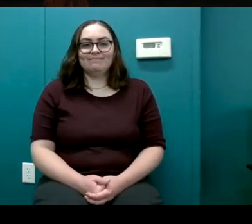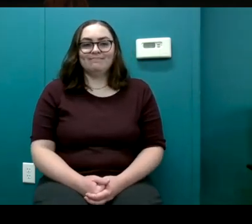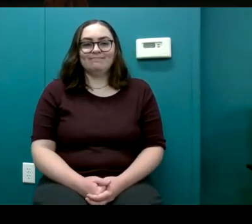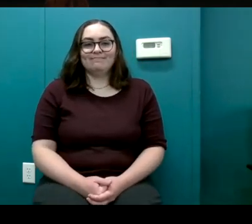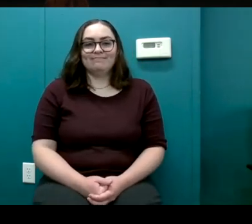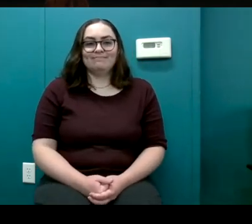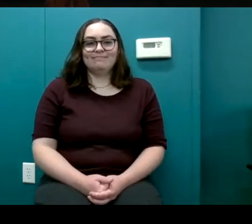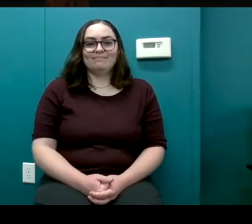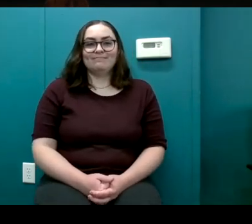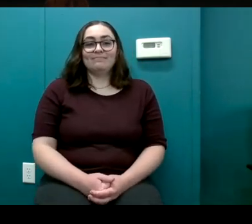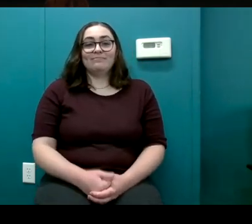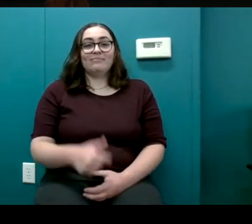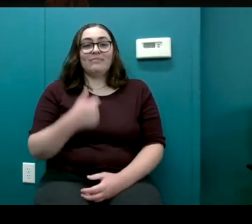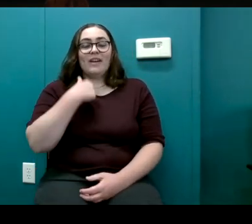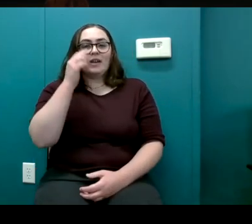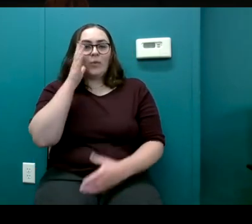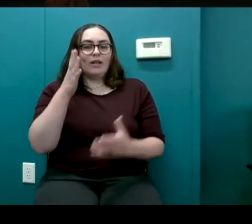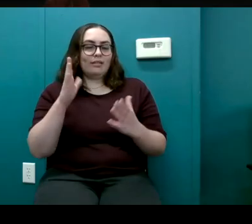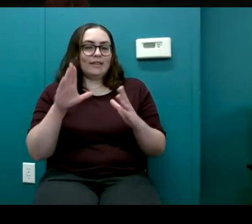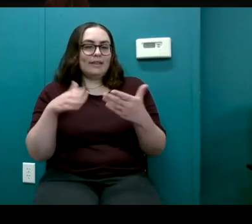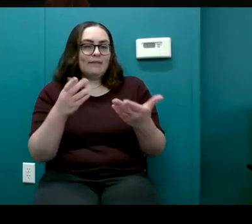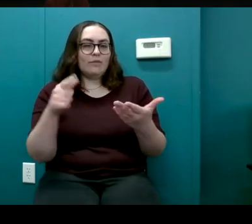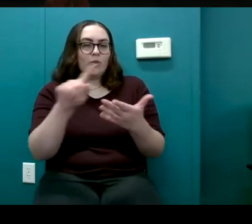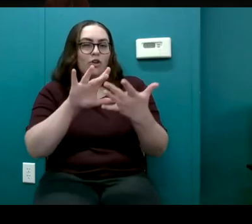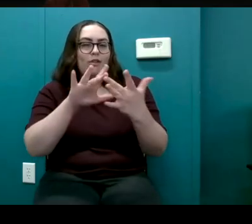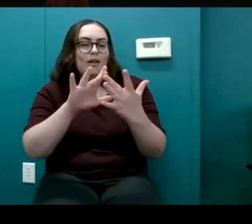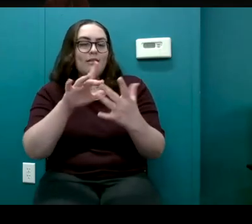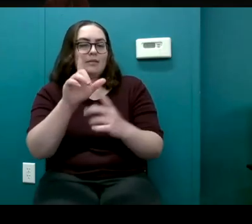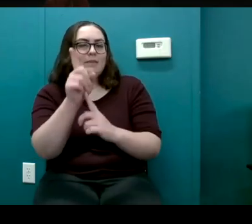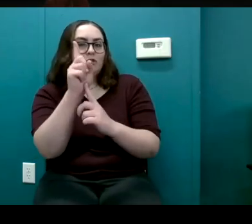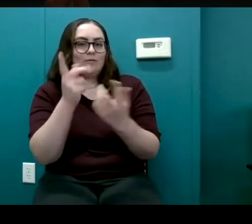So I'll give those that are online just one more minute to kind of finish up.